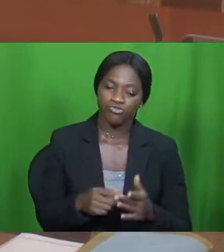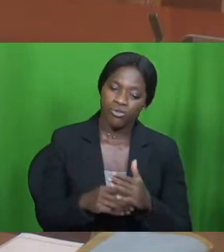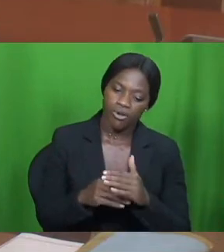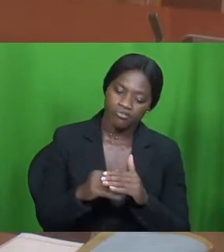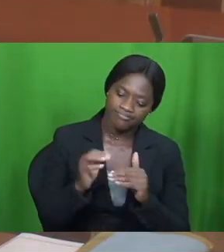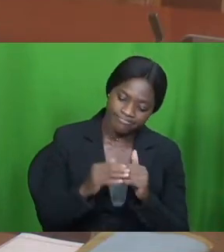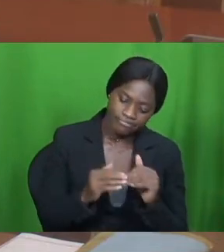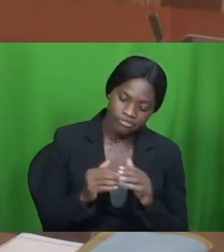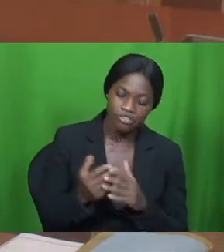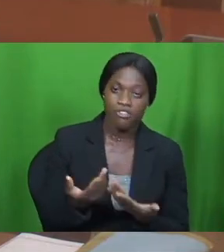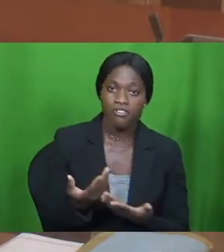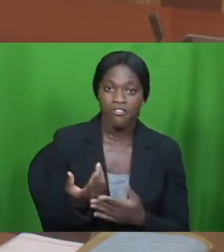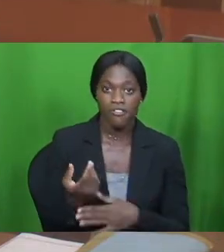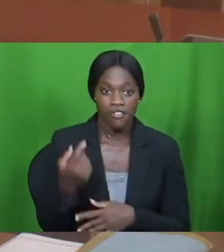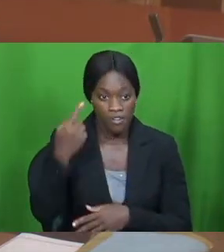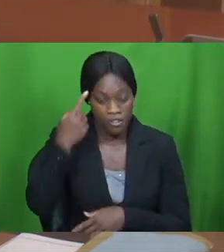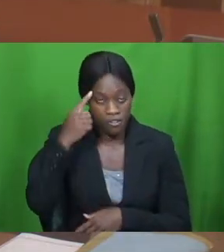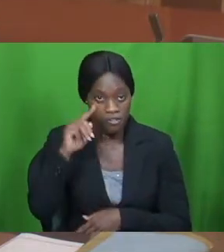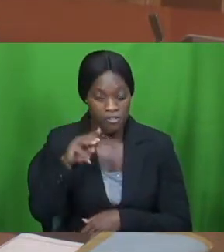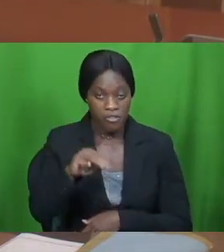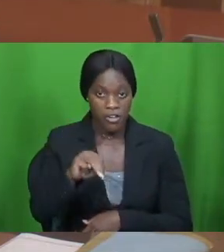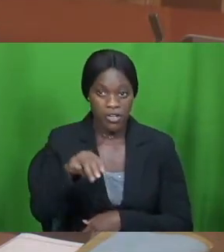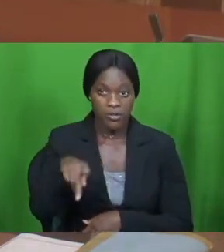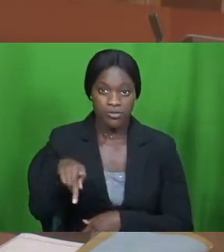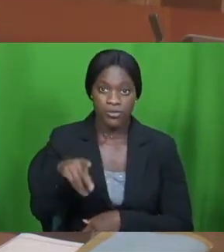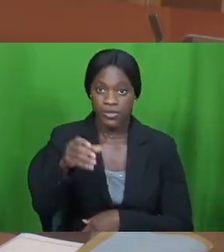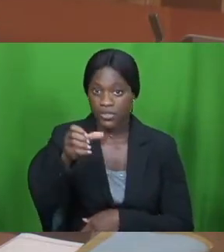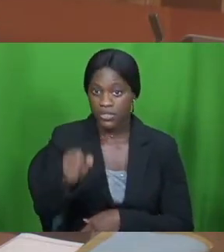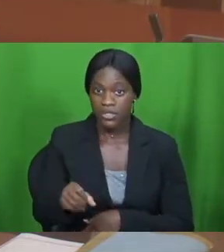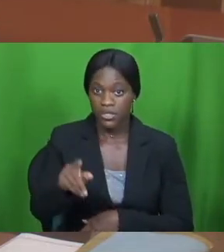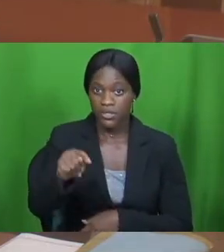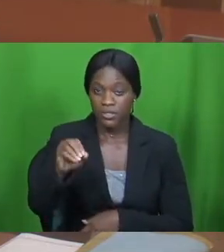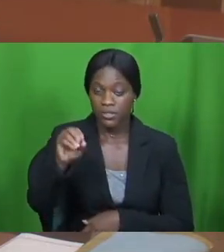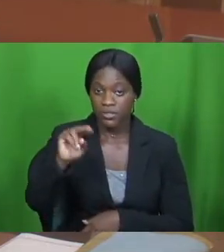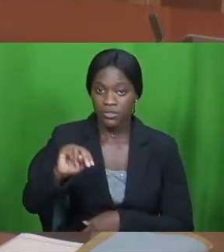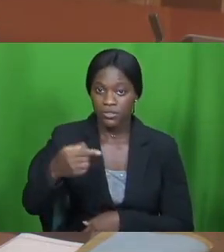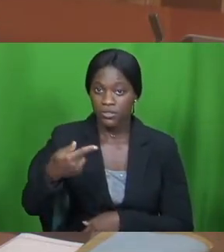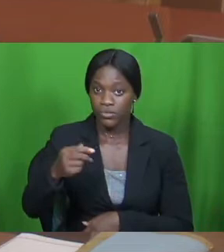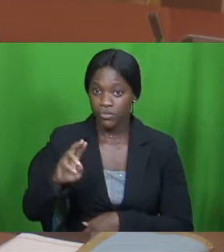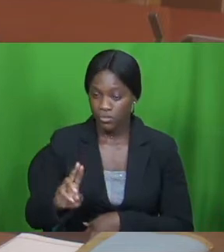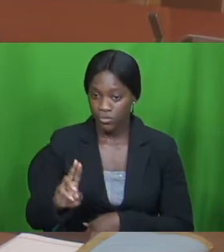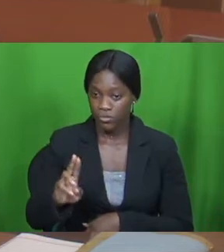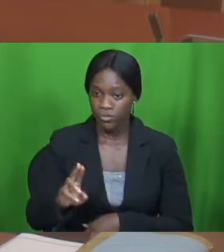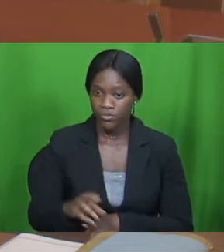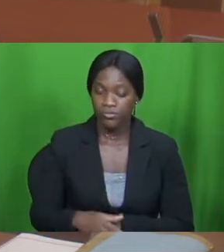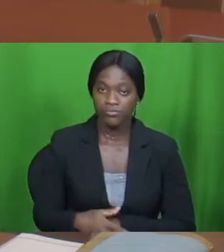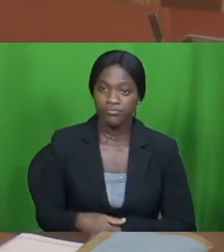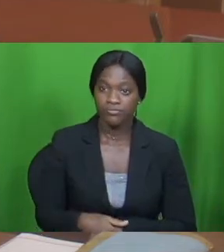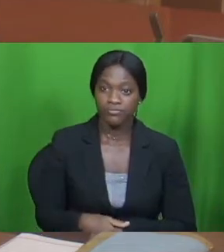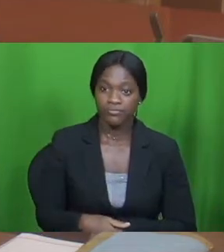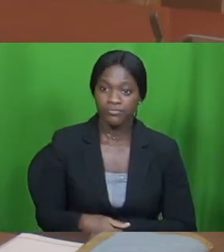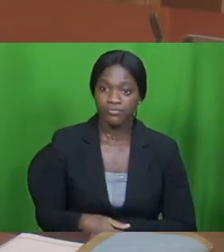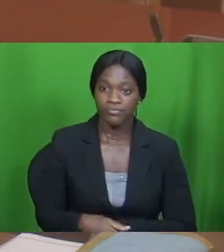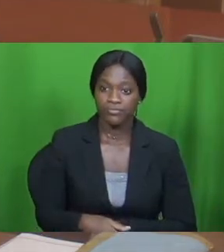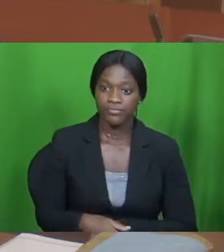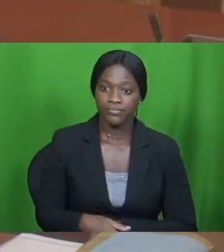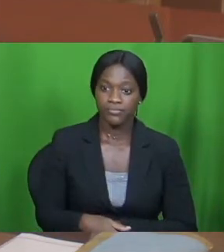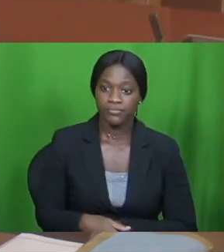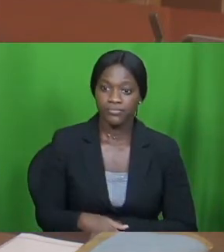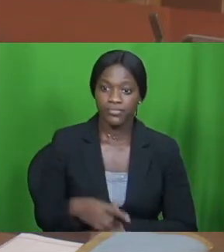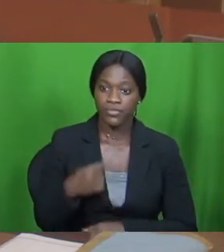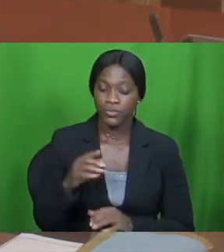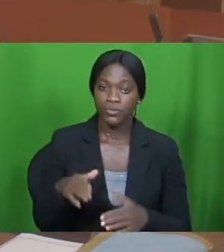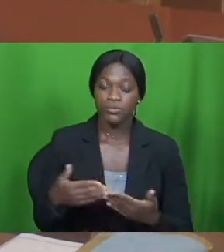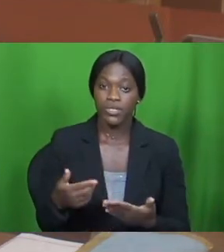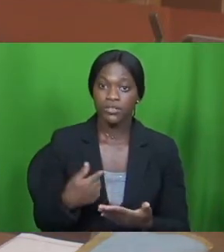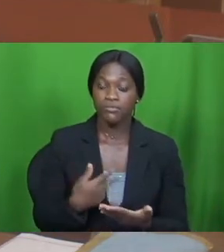the member for the South Tongue, right, who just handed over this copy of the statement to